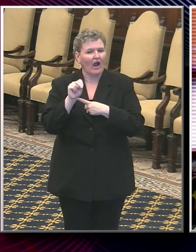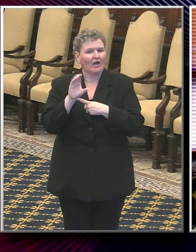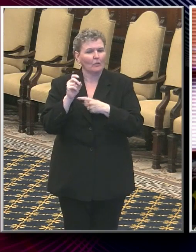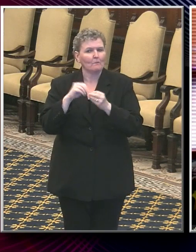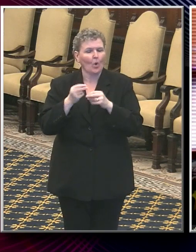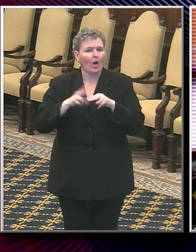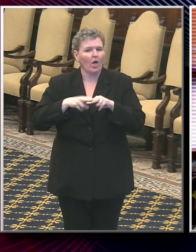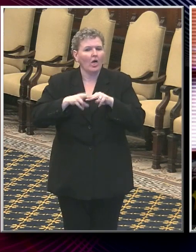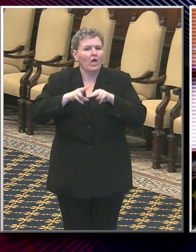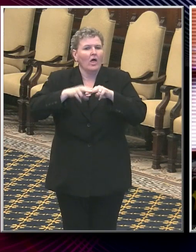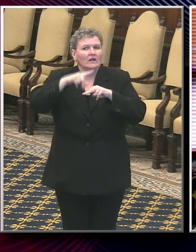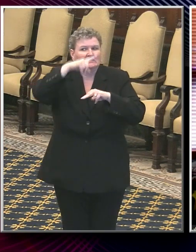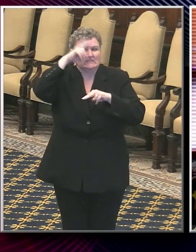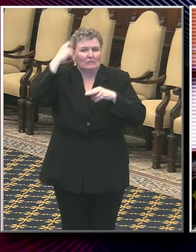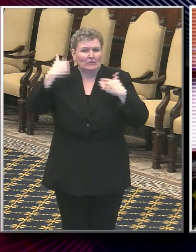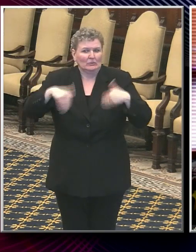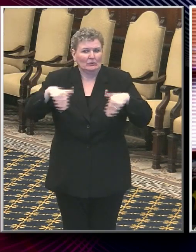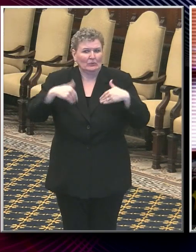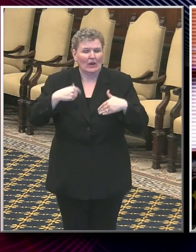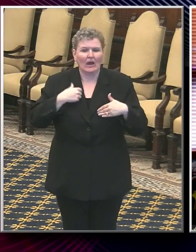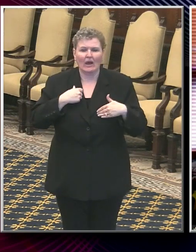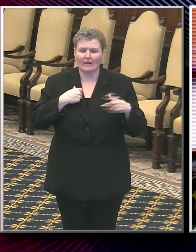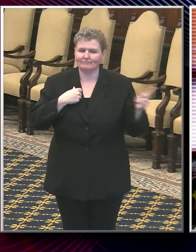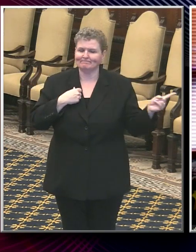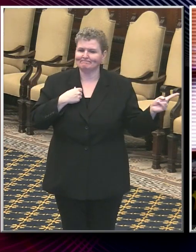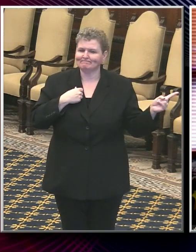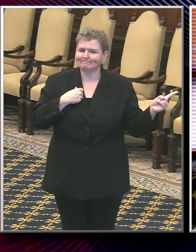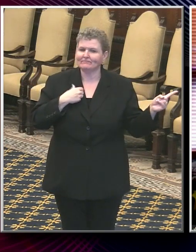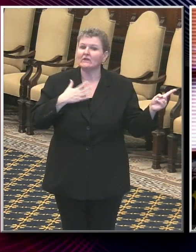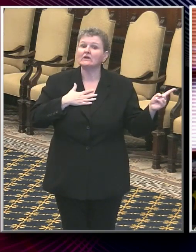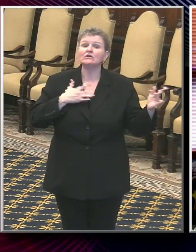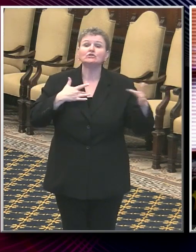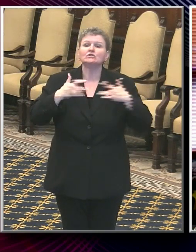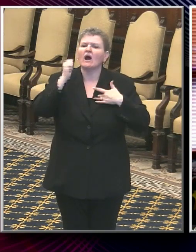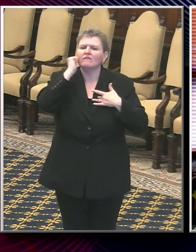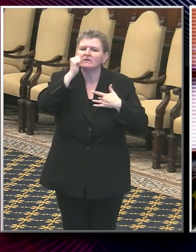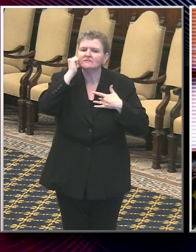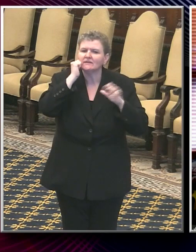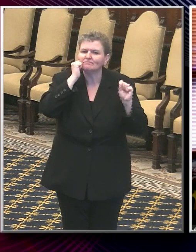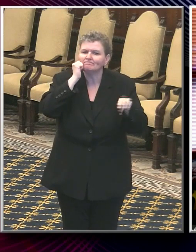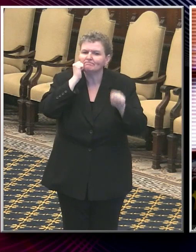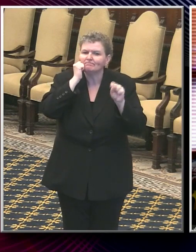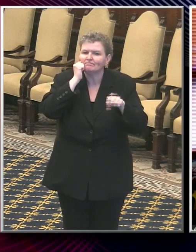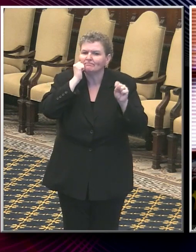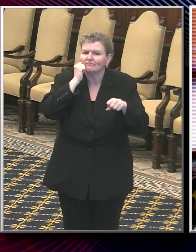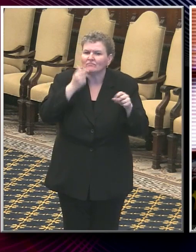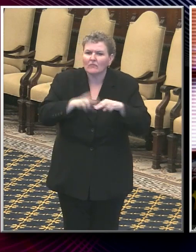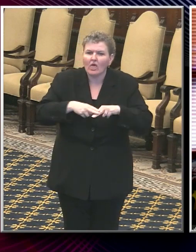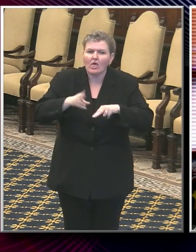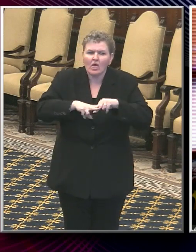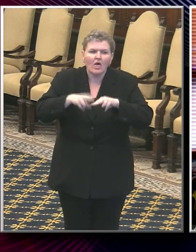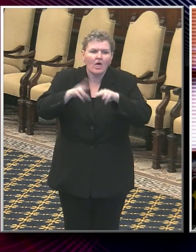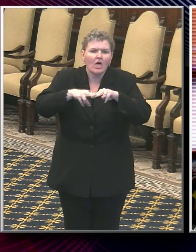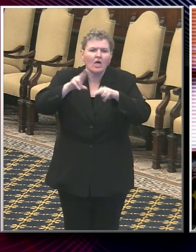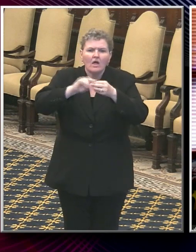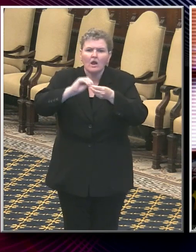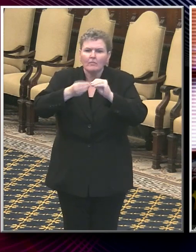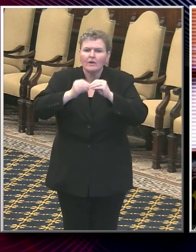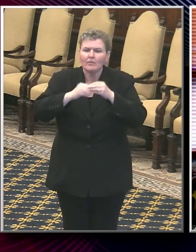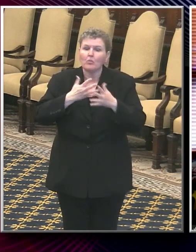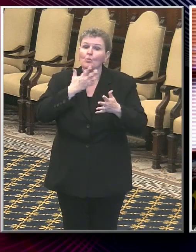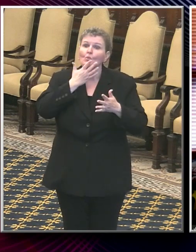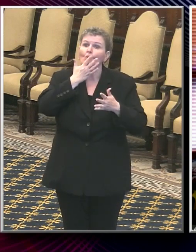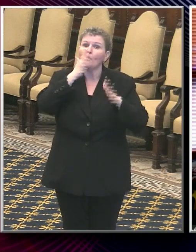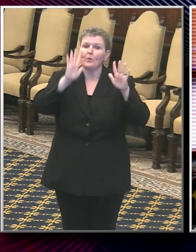There's a concern on my part every single day about any type of increase of violence. Yes, in warmer weather, things tend to get a little